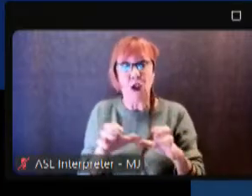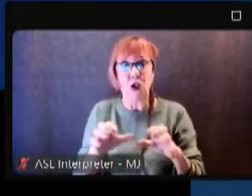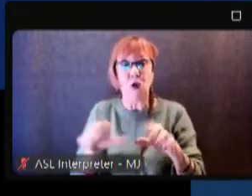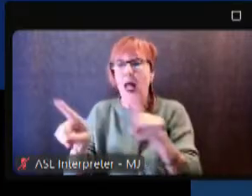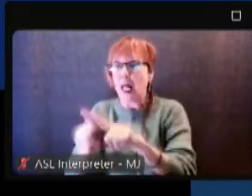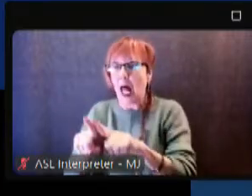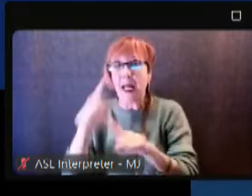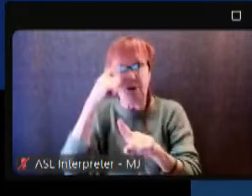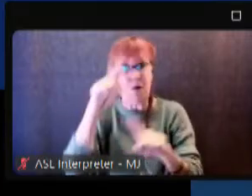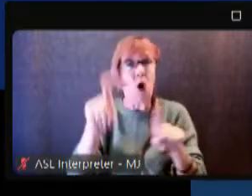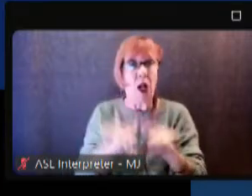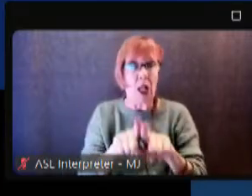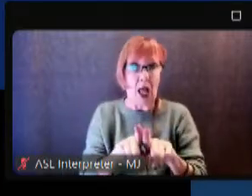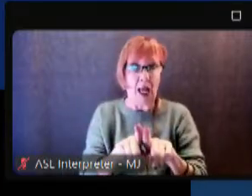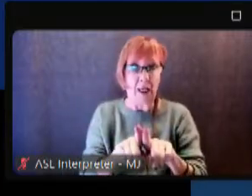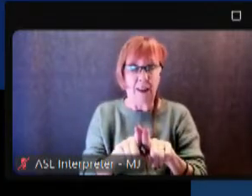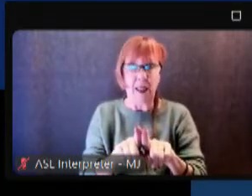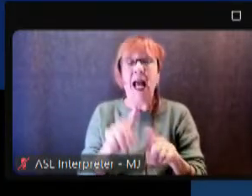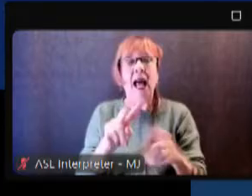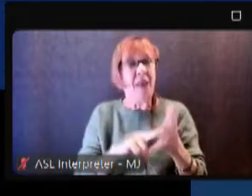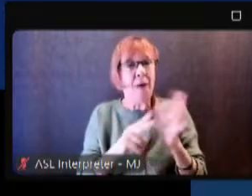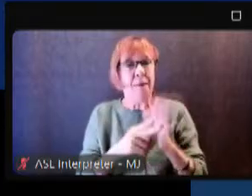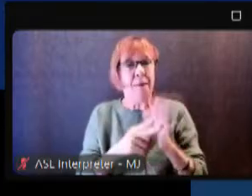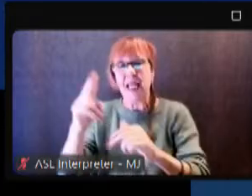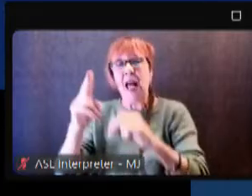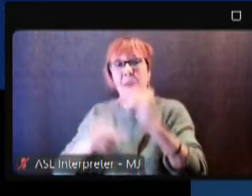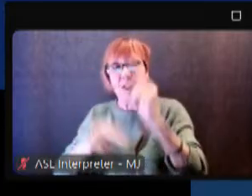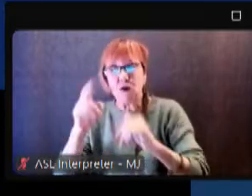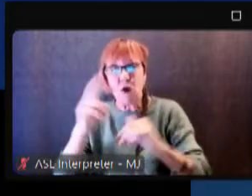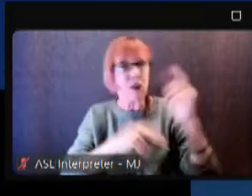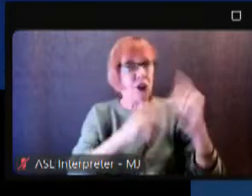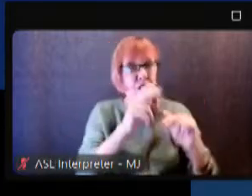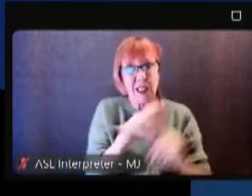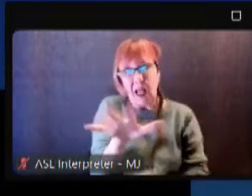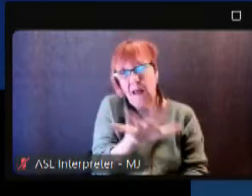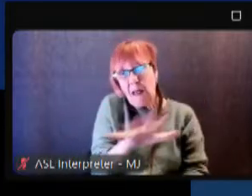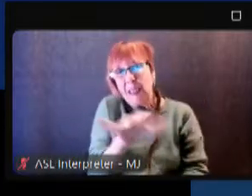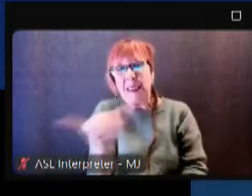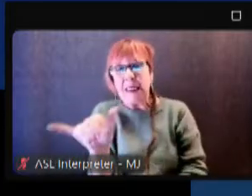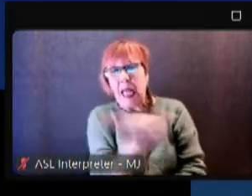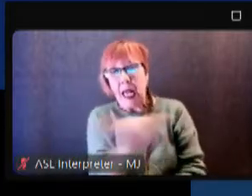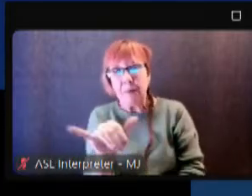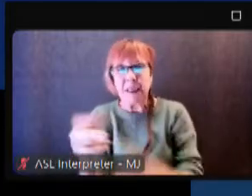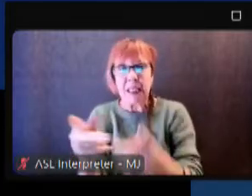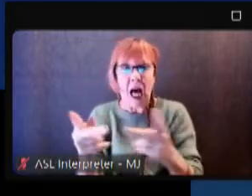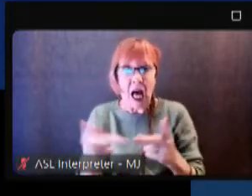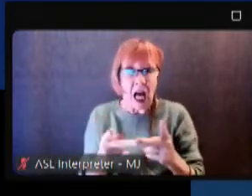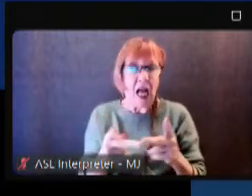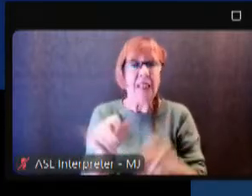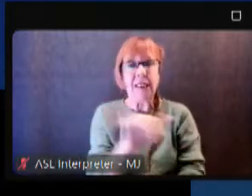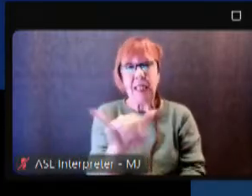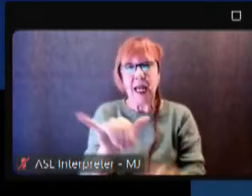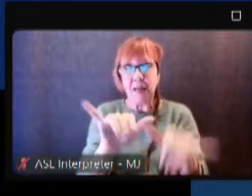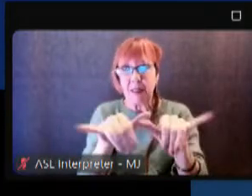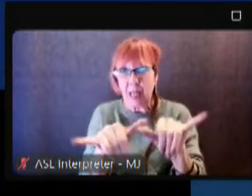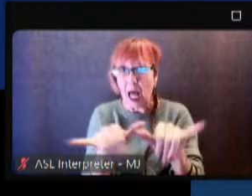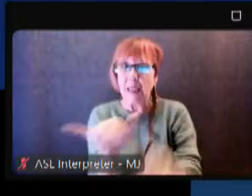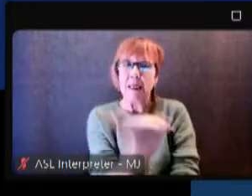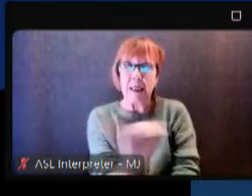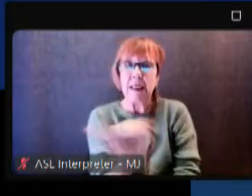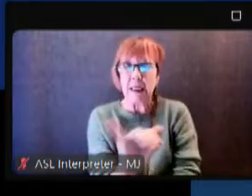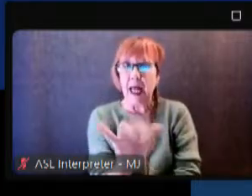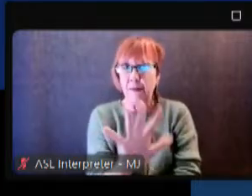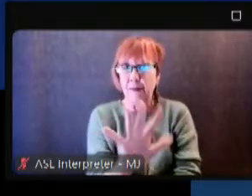has structures that are about the same size, in the same location, and for the same purpose as the previous structures that were damaged